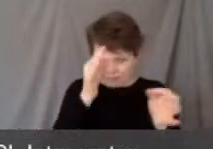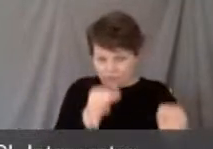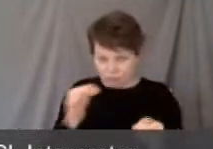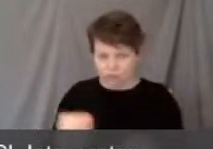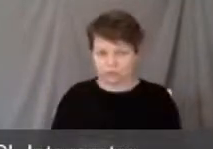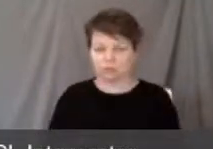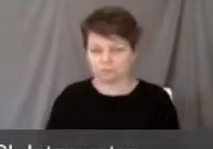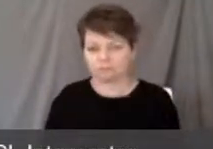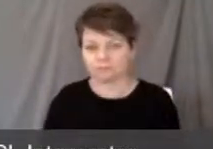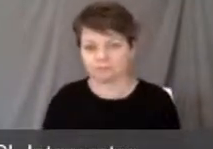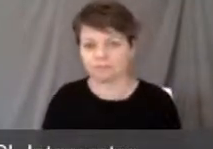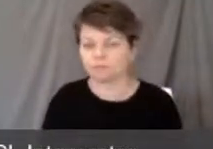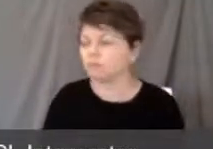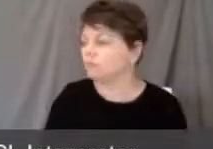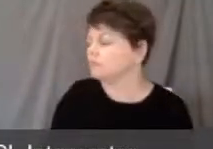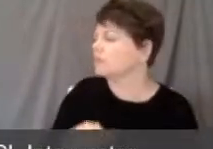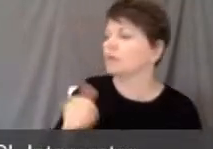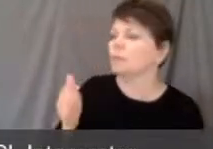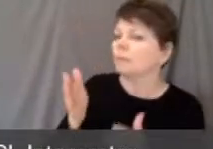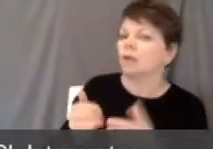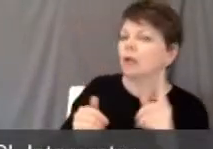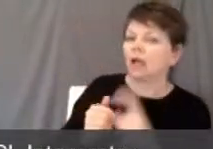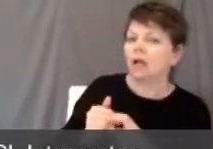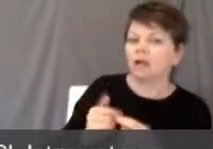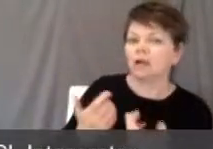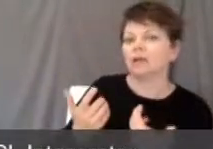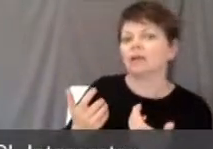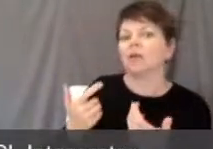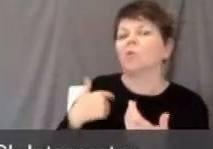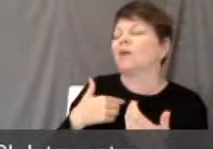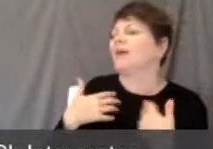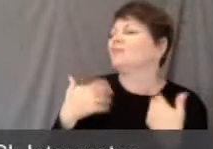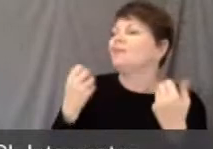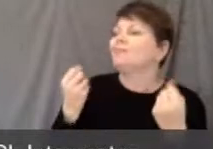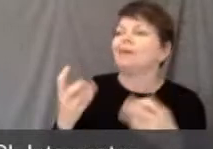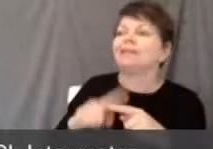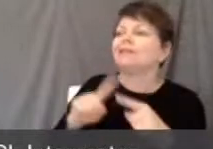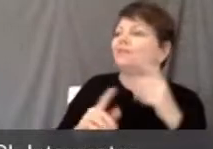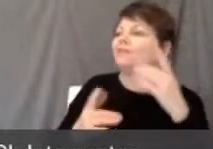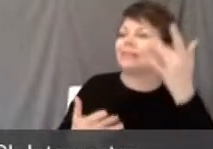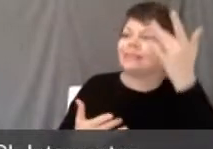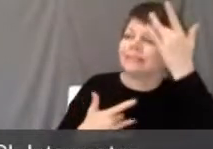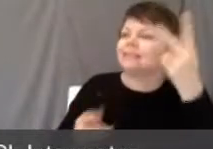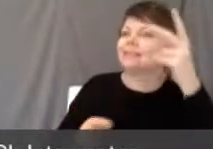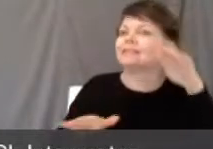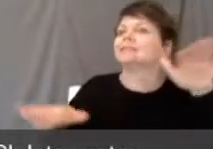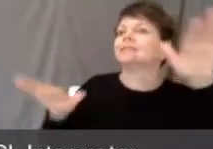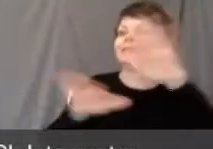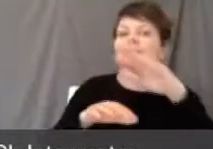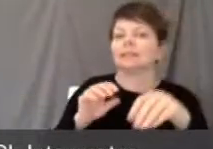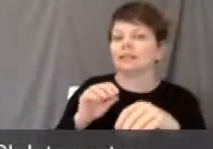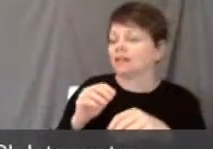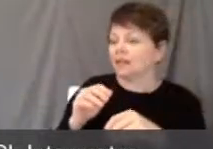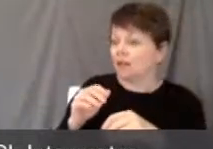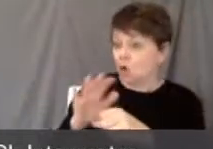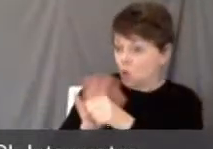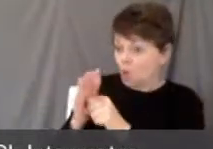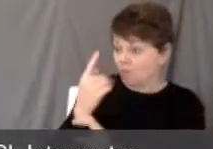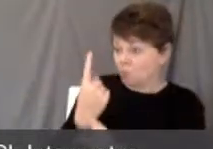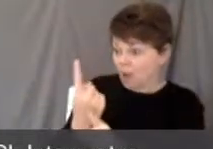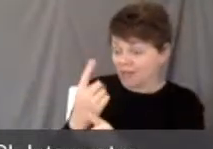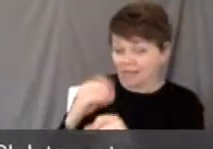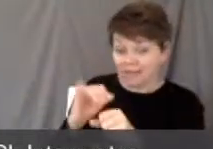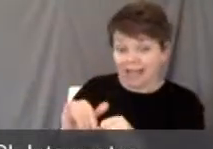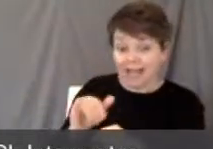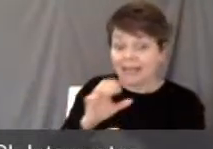So COVID's not the only illness that we have in the community. We have lots of vaccine preventable illnesses. Can you talk about how the annual COVID deaths in this age